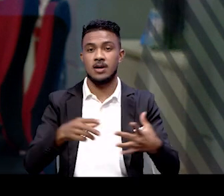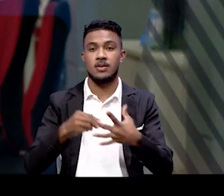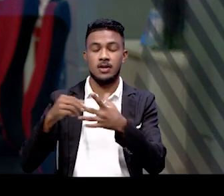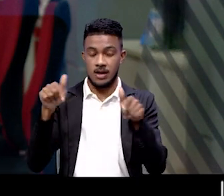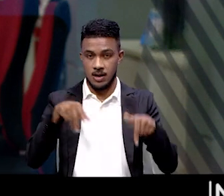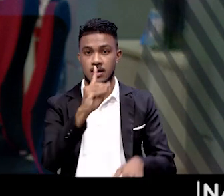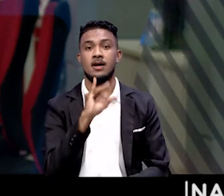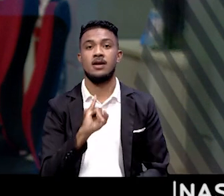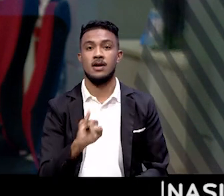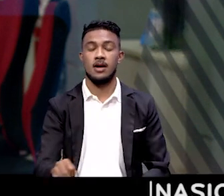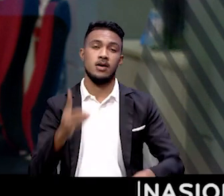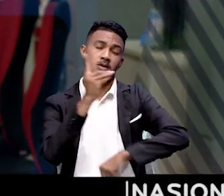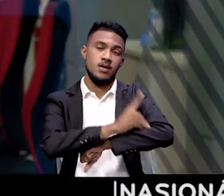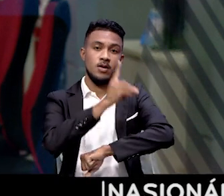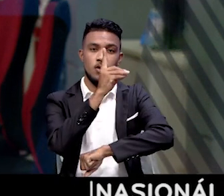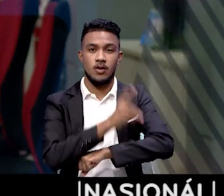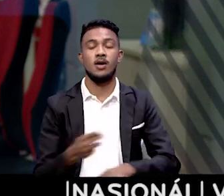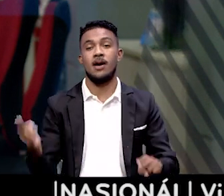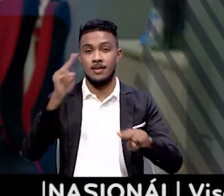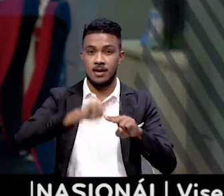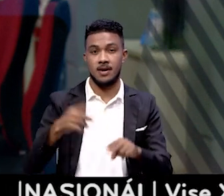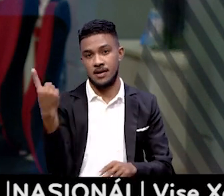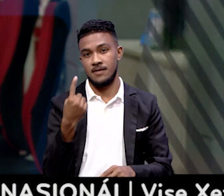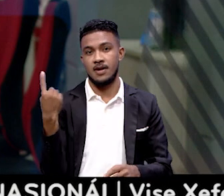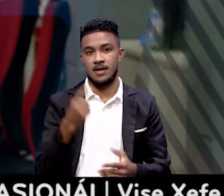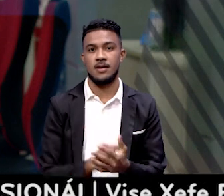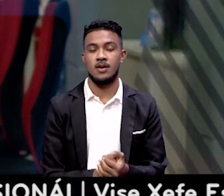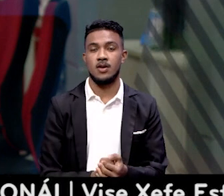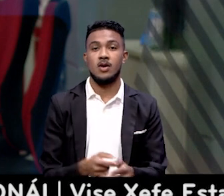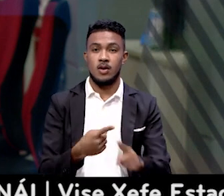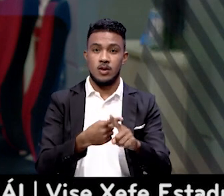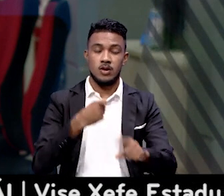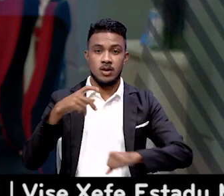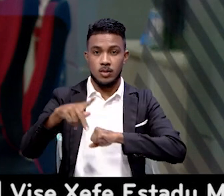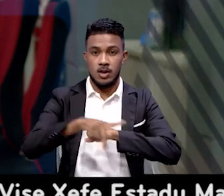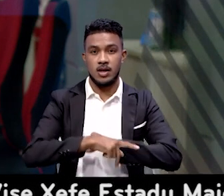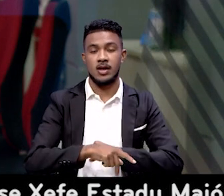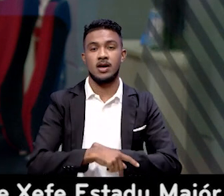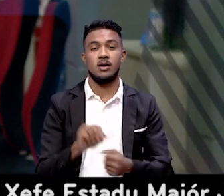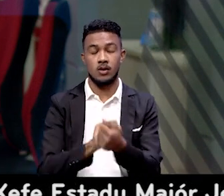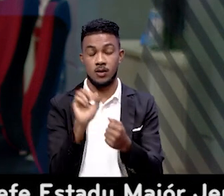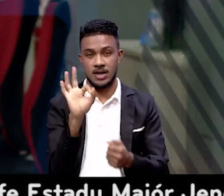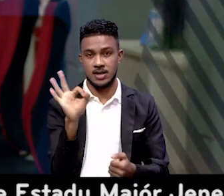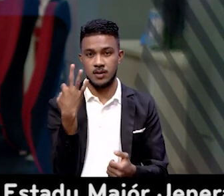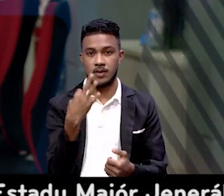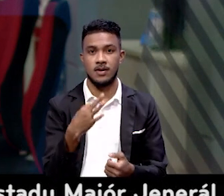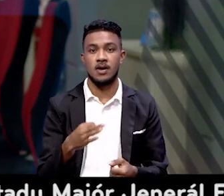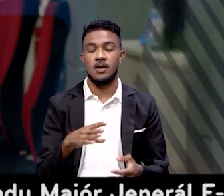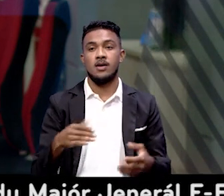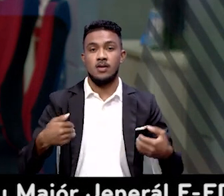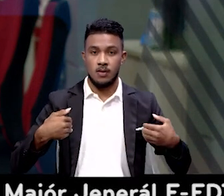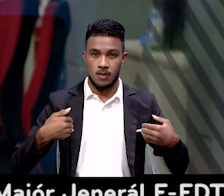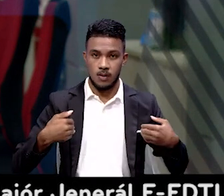Dili, lorong ba lorong aumenta babebek. Husin pasi politiku pandemia COVID-19,